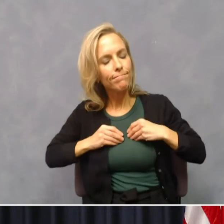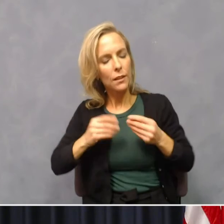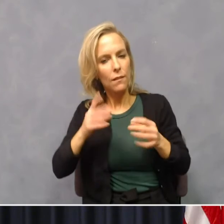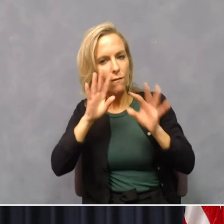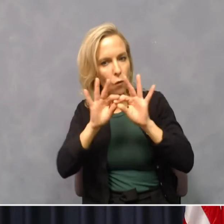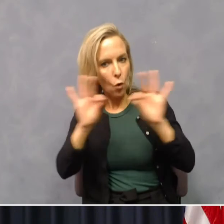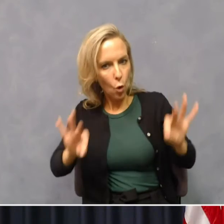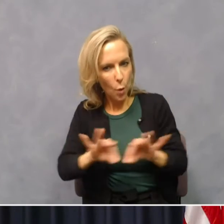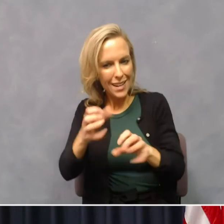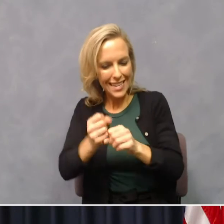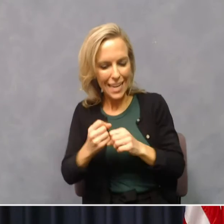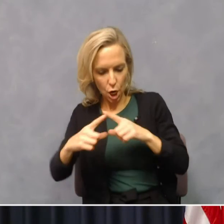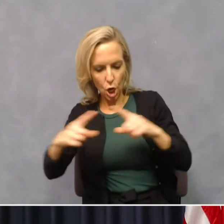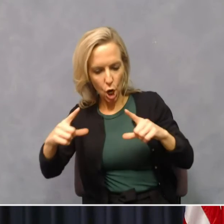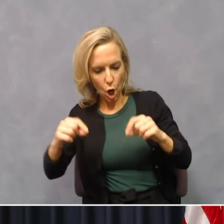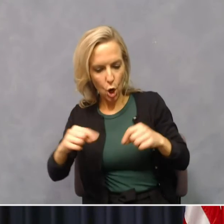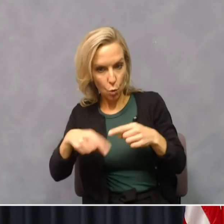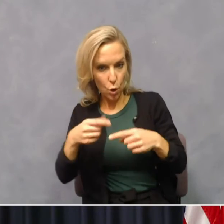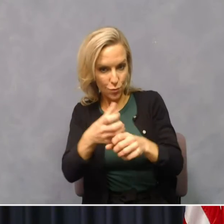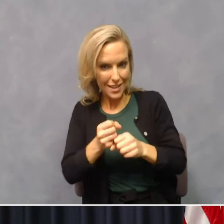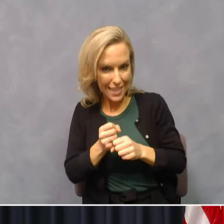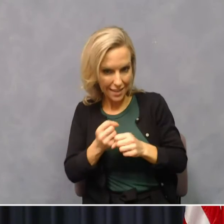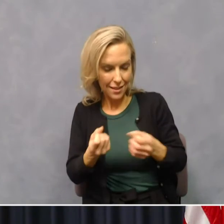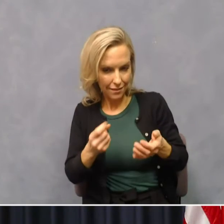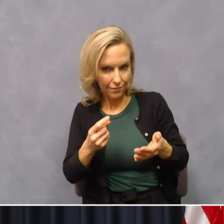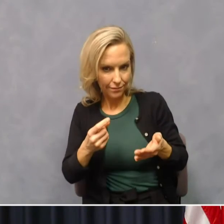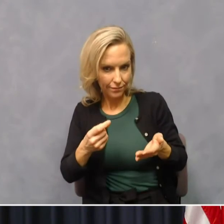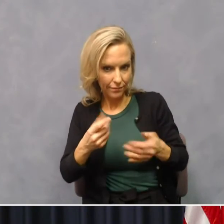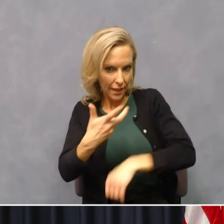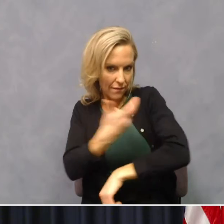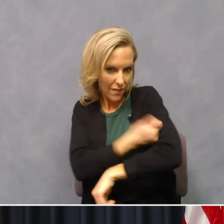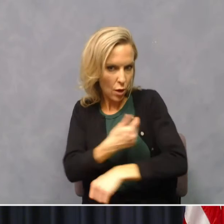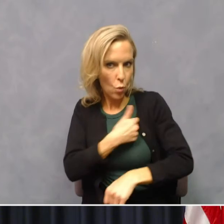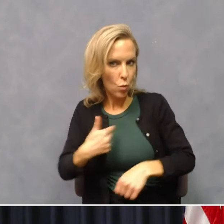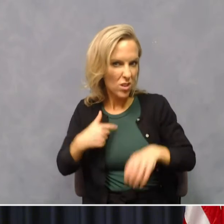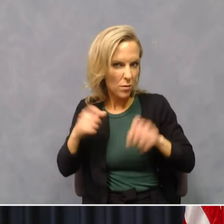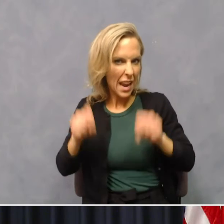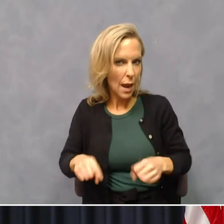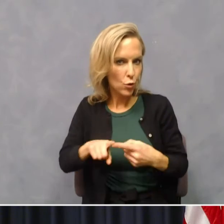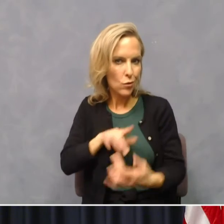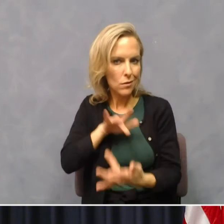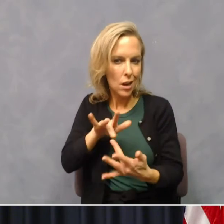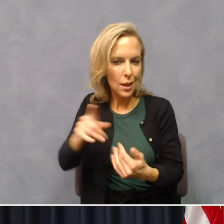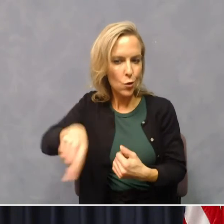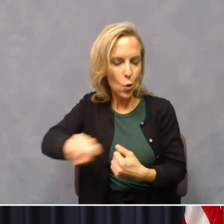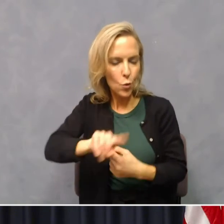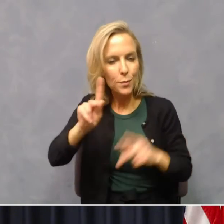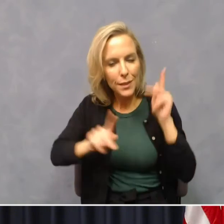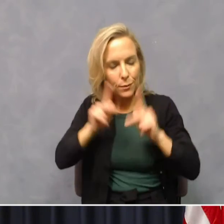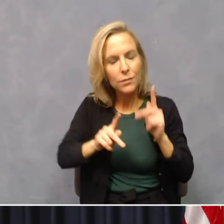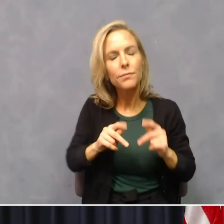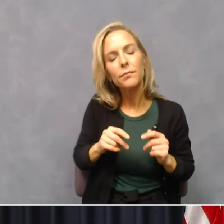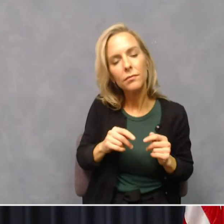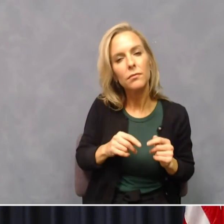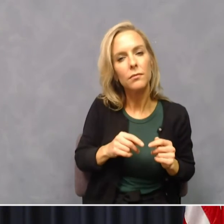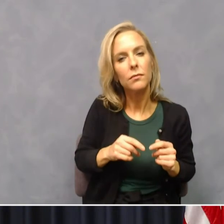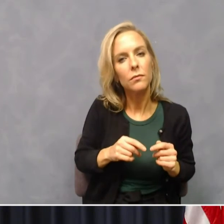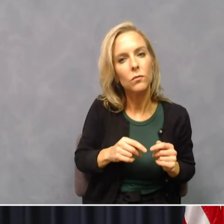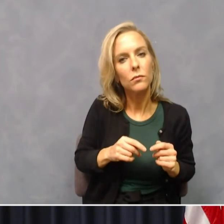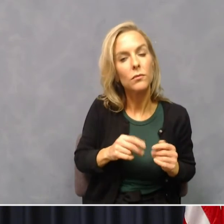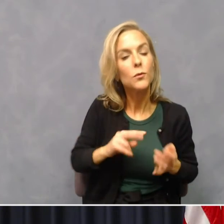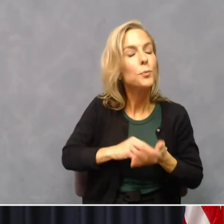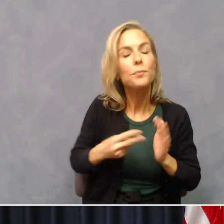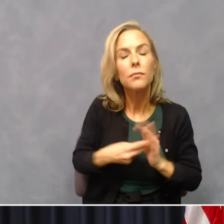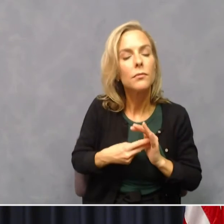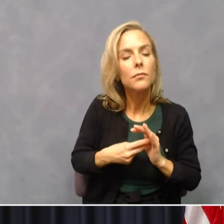registry when you get vaccinated. So we should be able to contact them. But what it means is that there